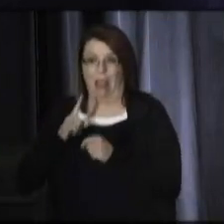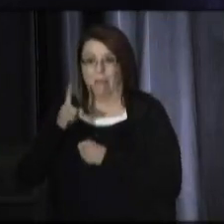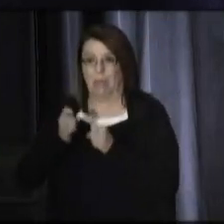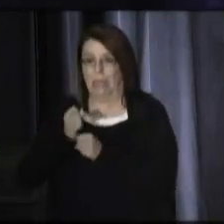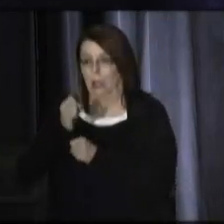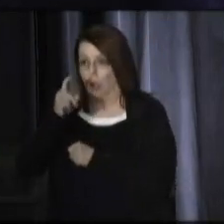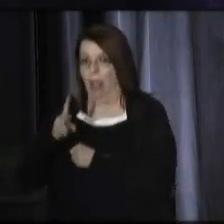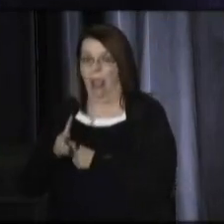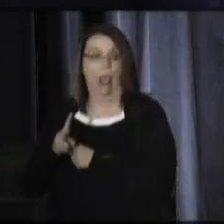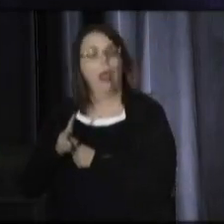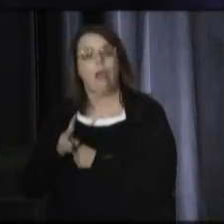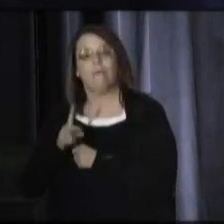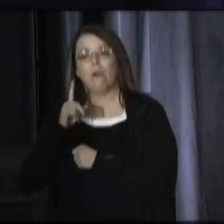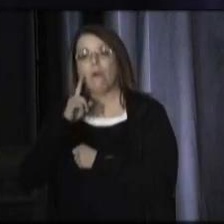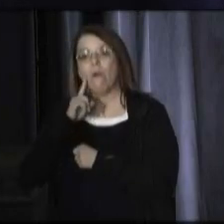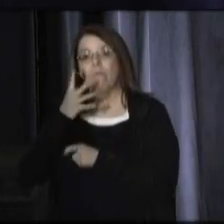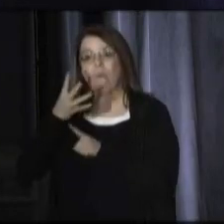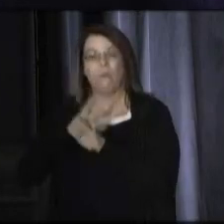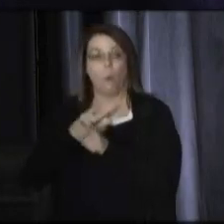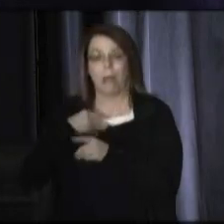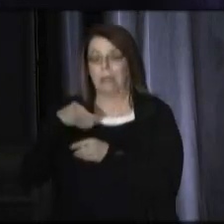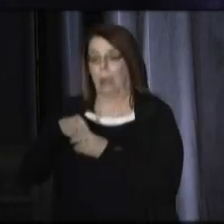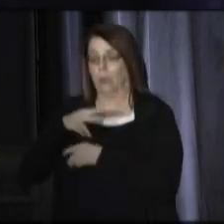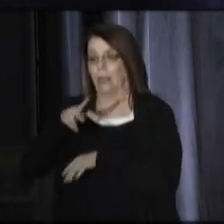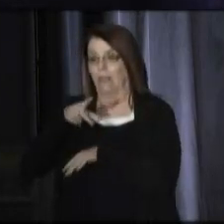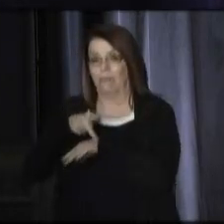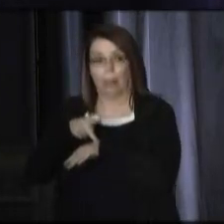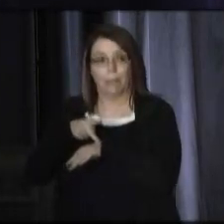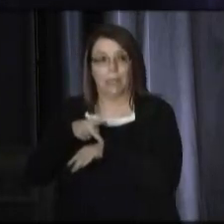actually just decided this, so I'm sorry, but